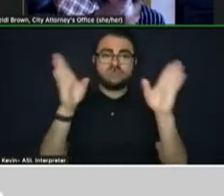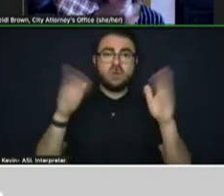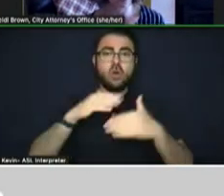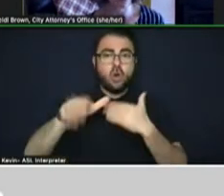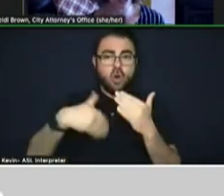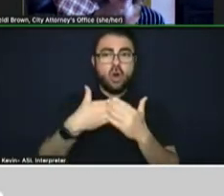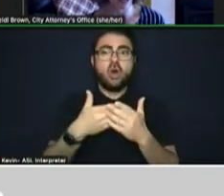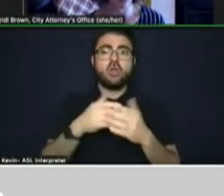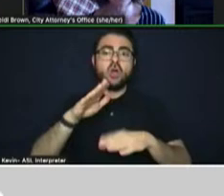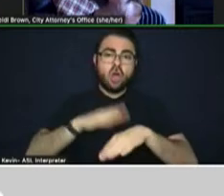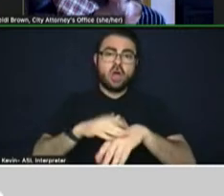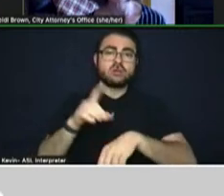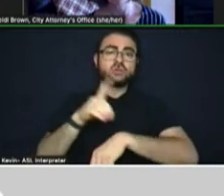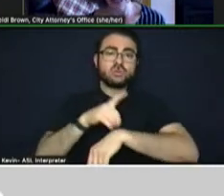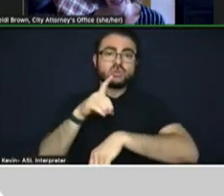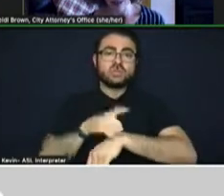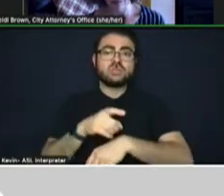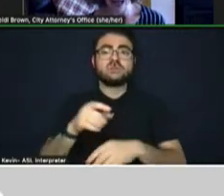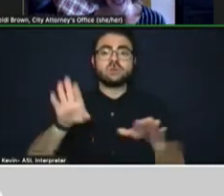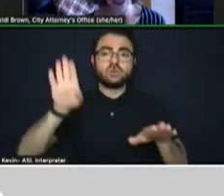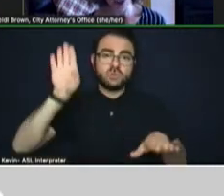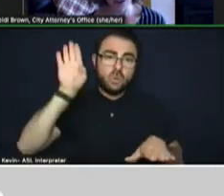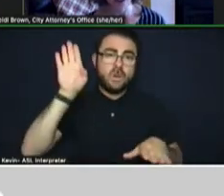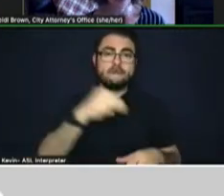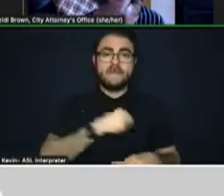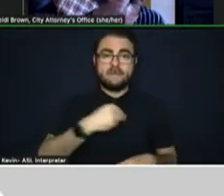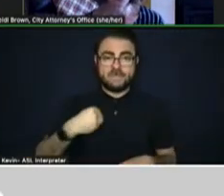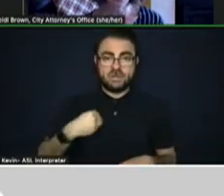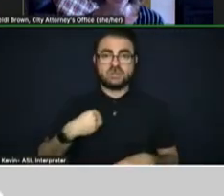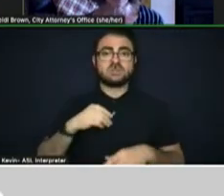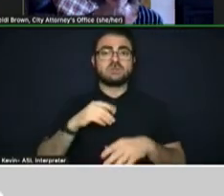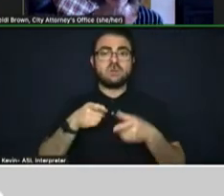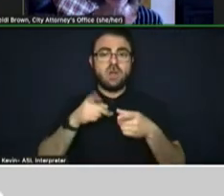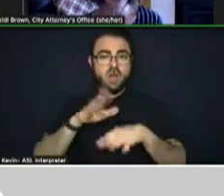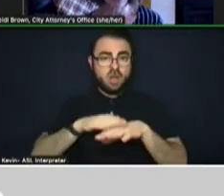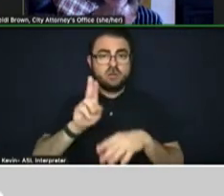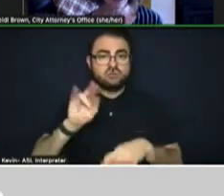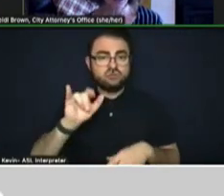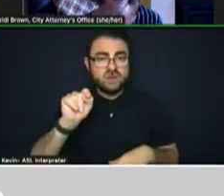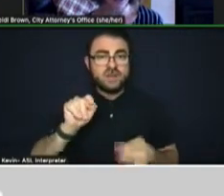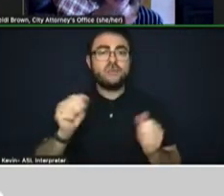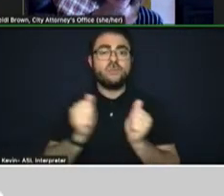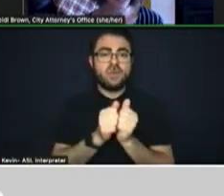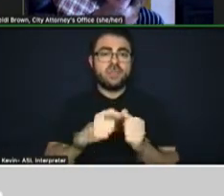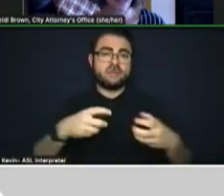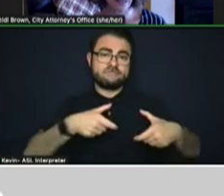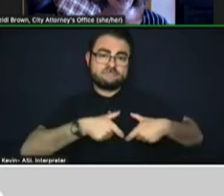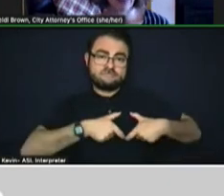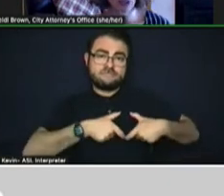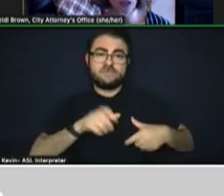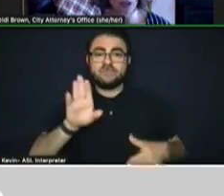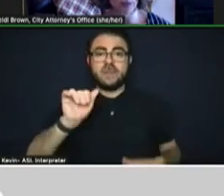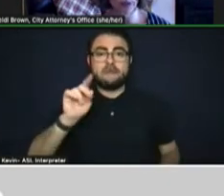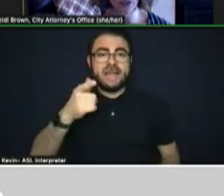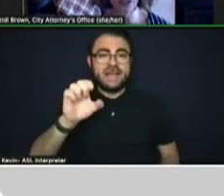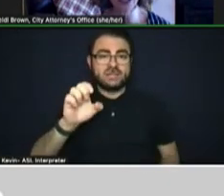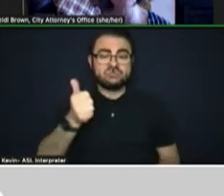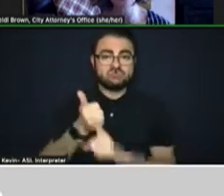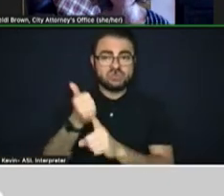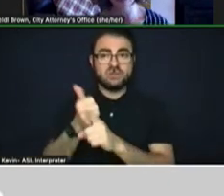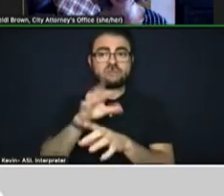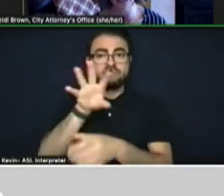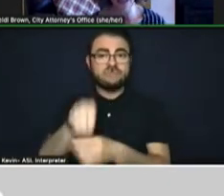in a uniform assignment, displaying a badge, who take part in CERT, so that's the Special